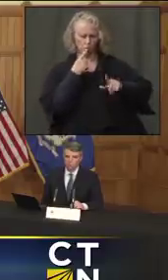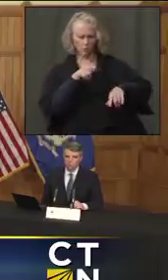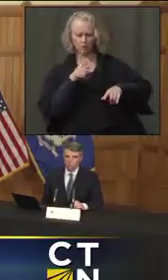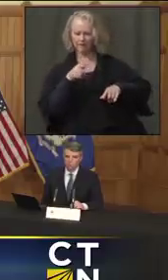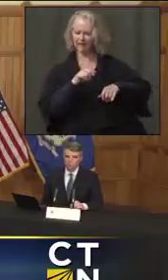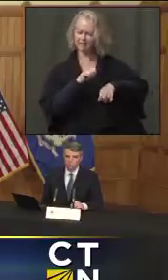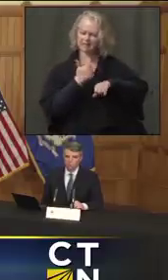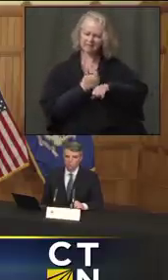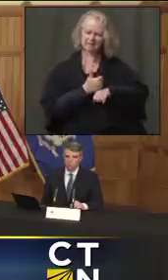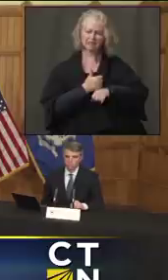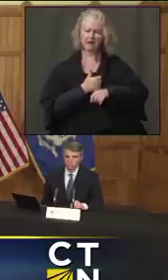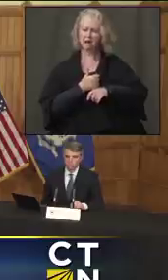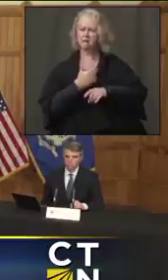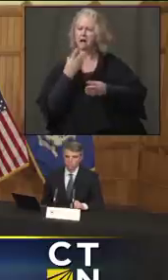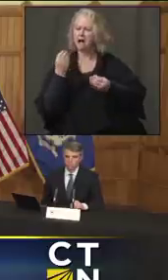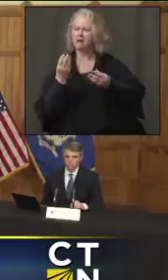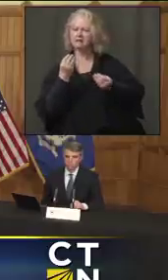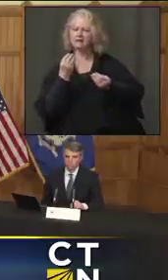and sidewalks?